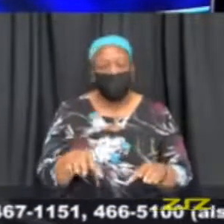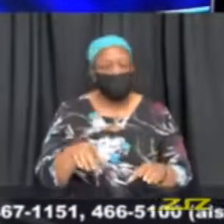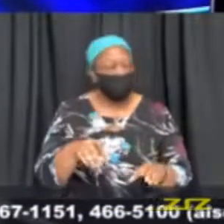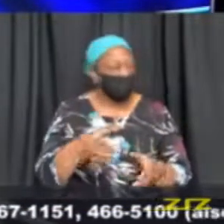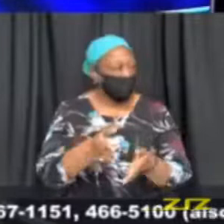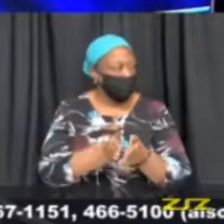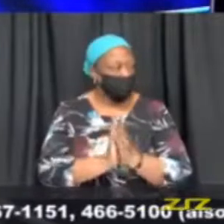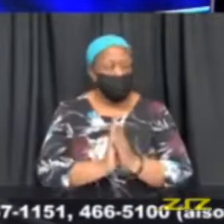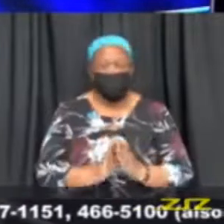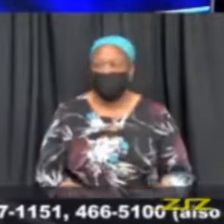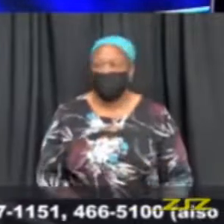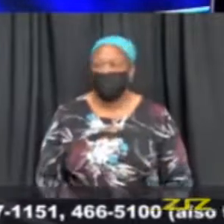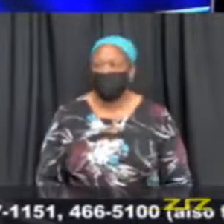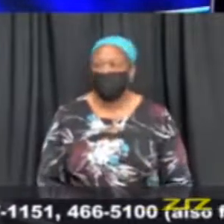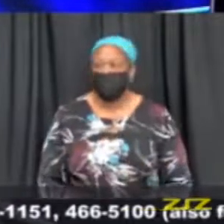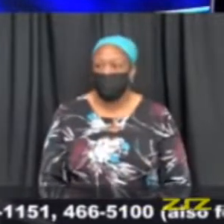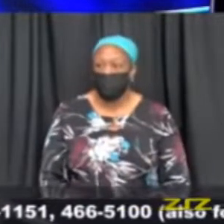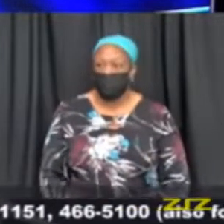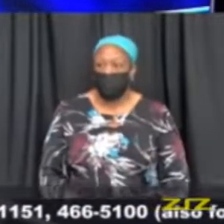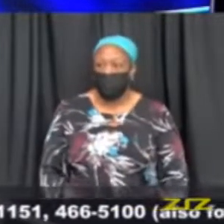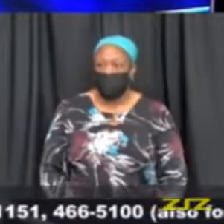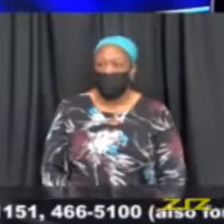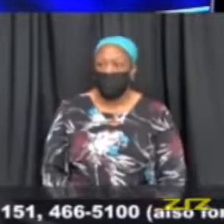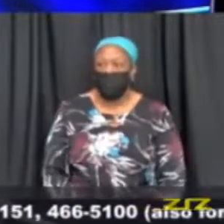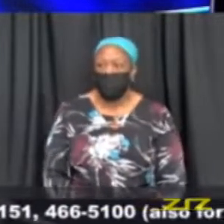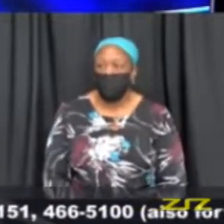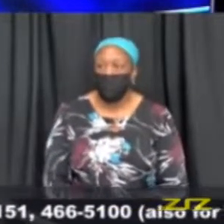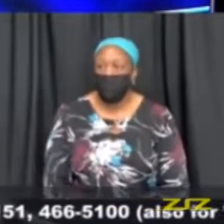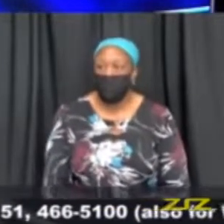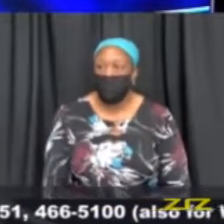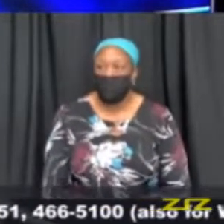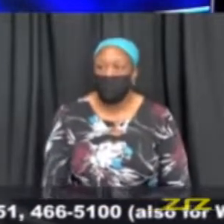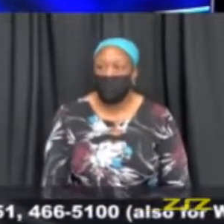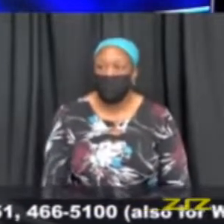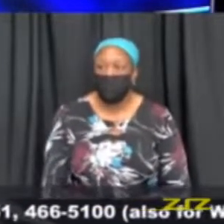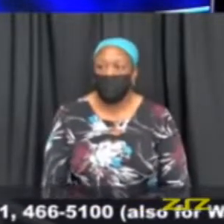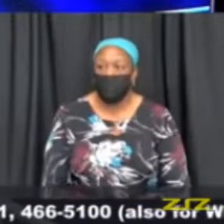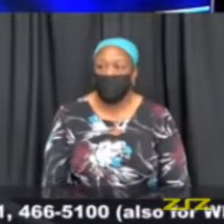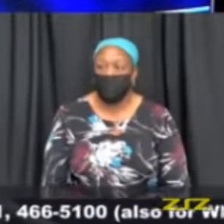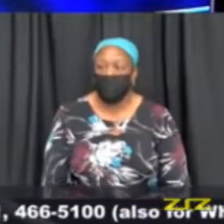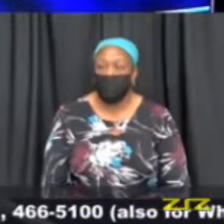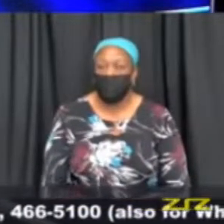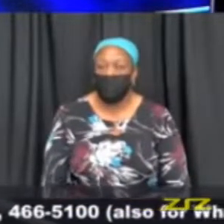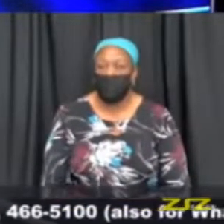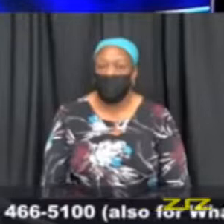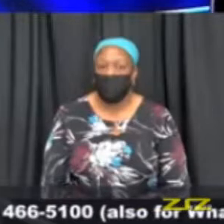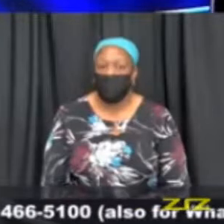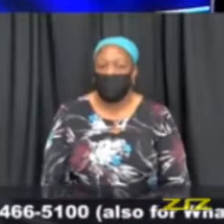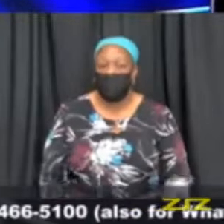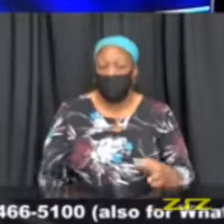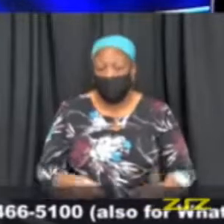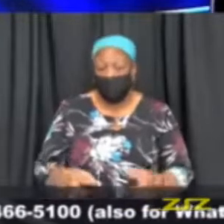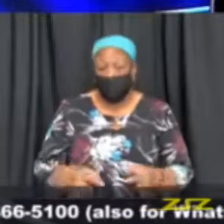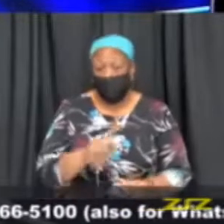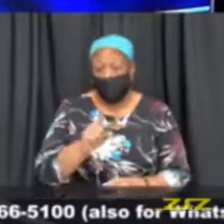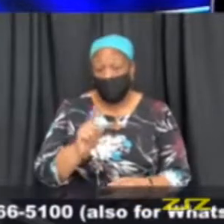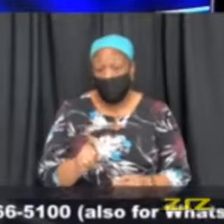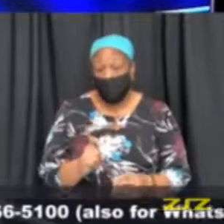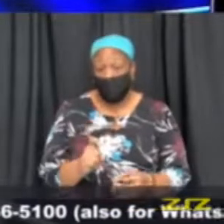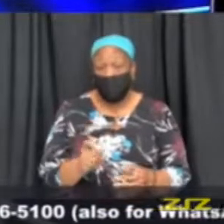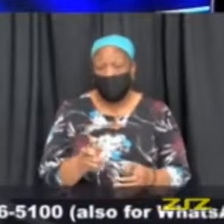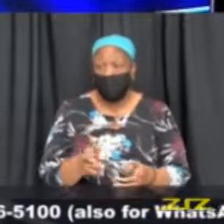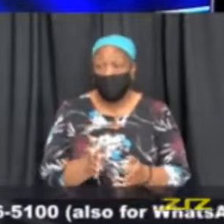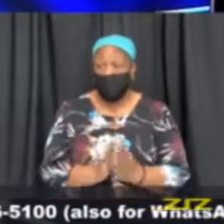on, and she will answer those questions if you have any. Dr.